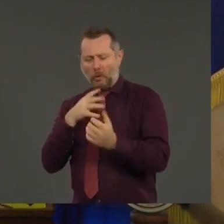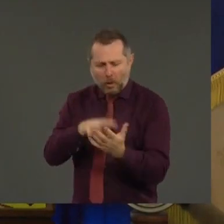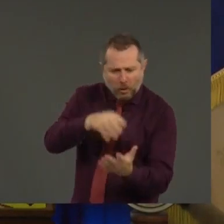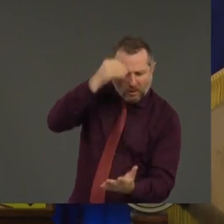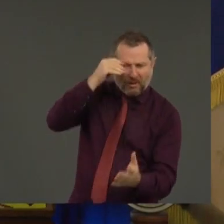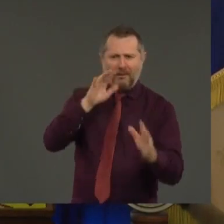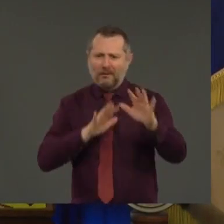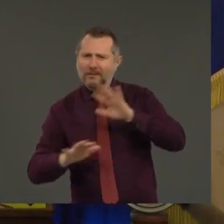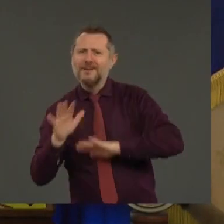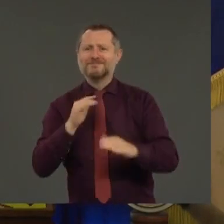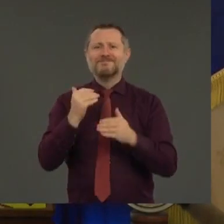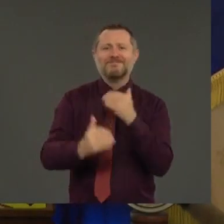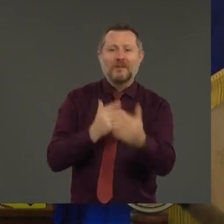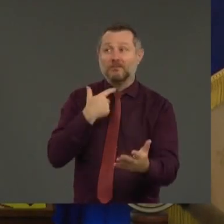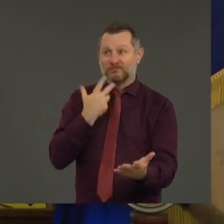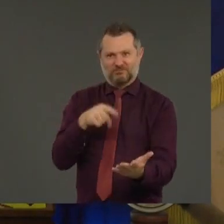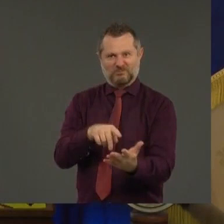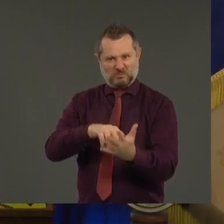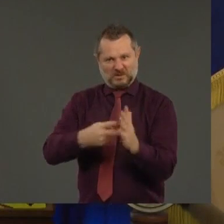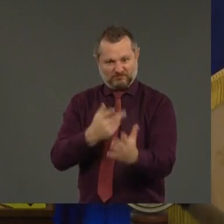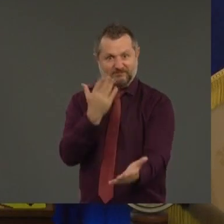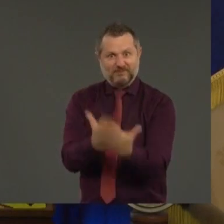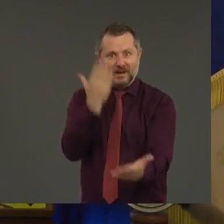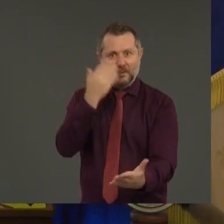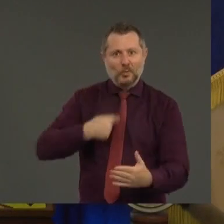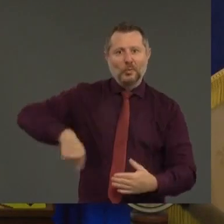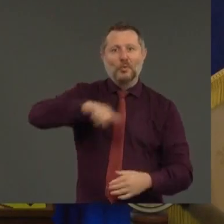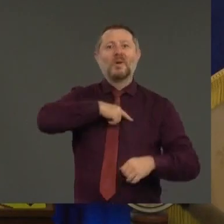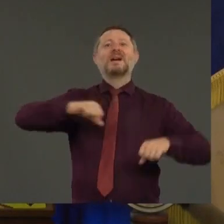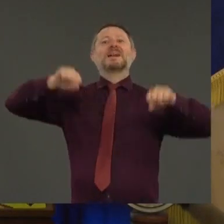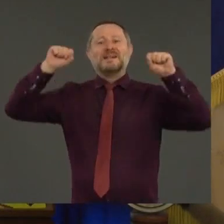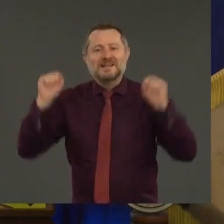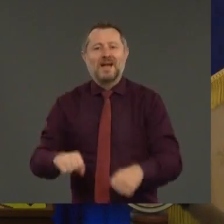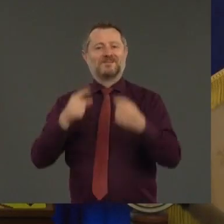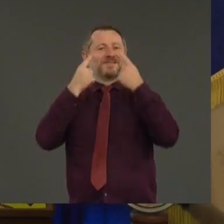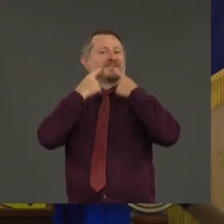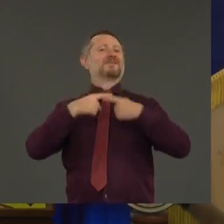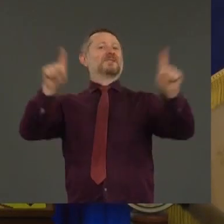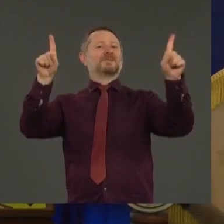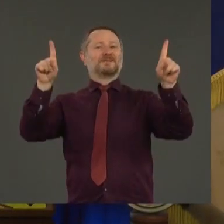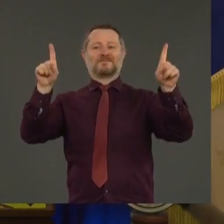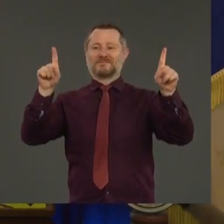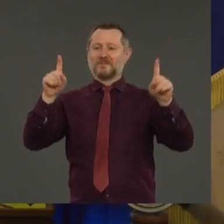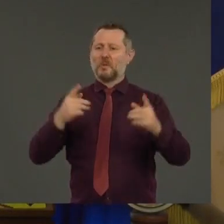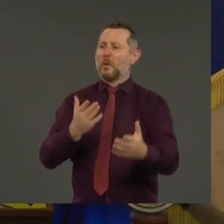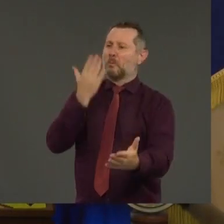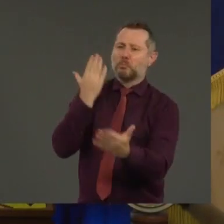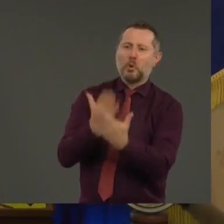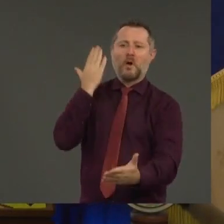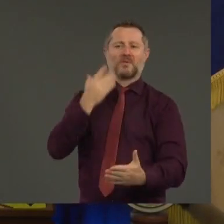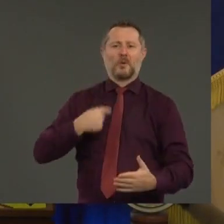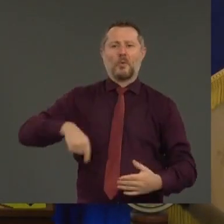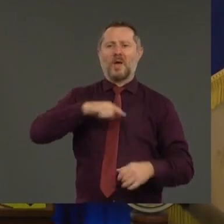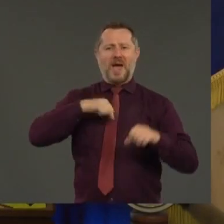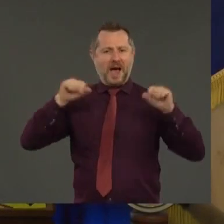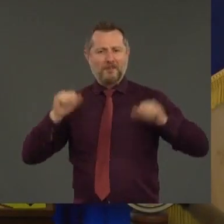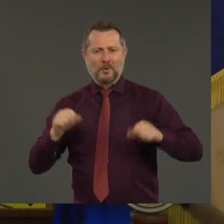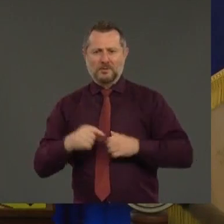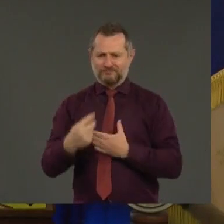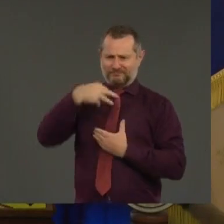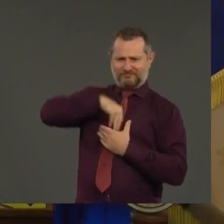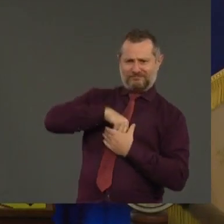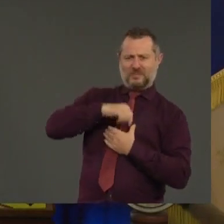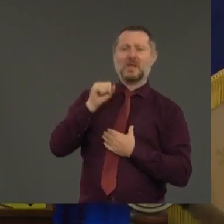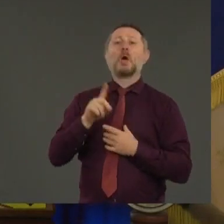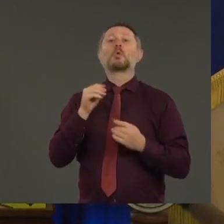us how capable we are when we are at our best. It shows us that we have great potential to do even